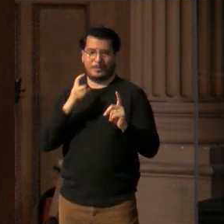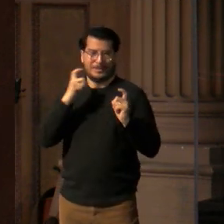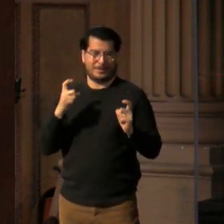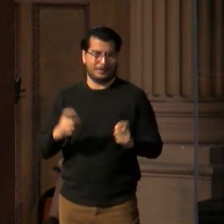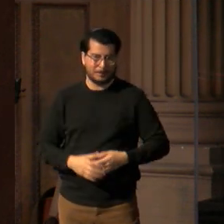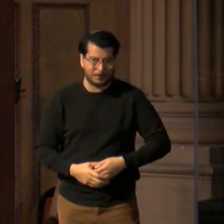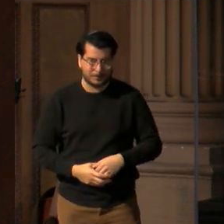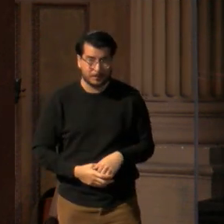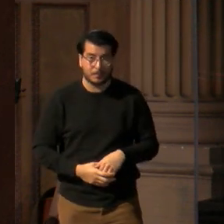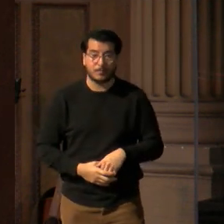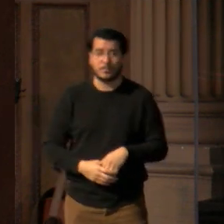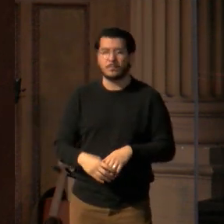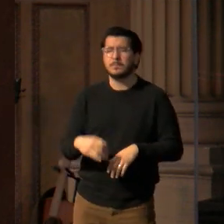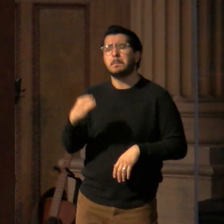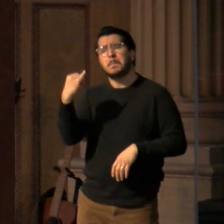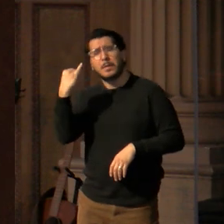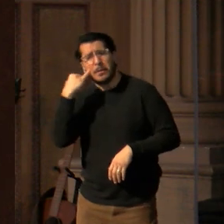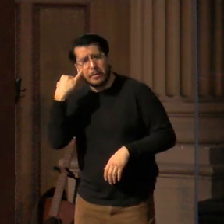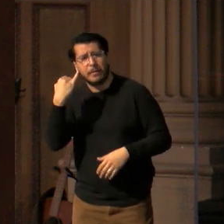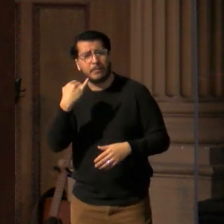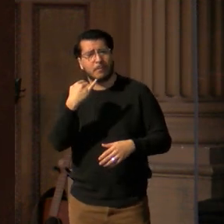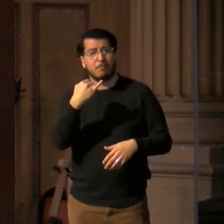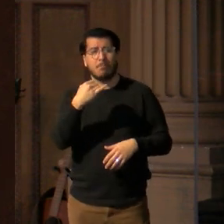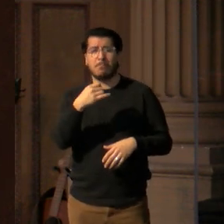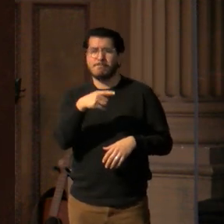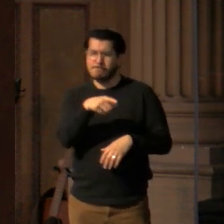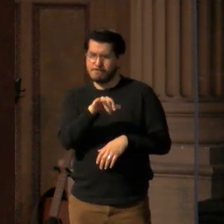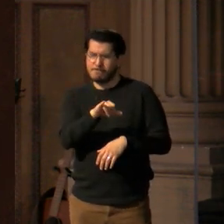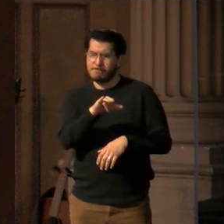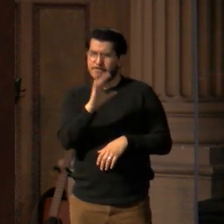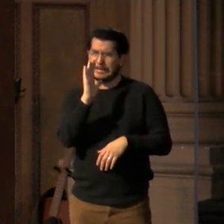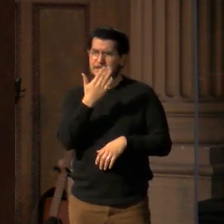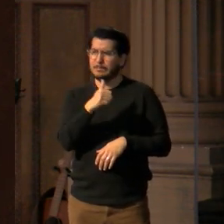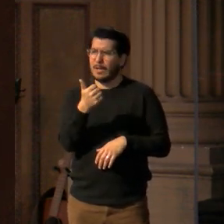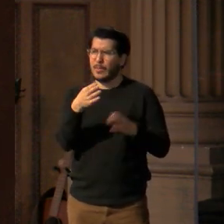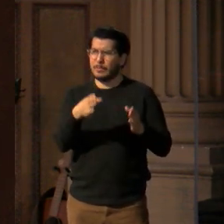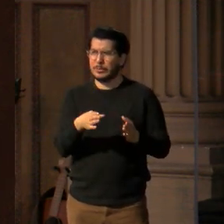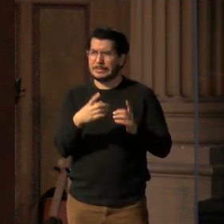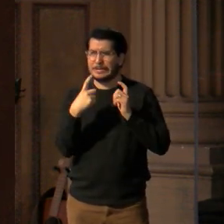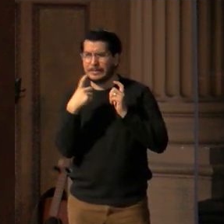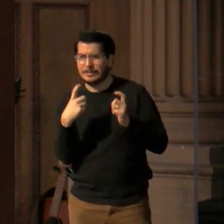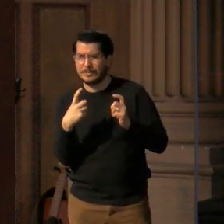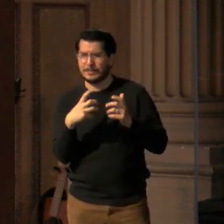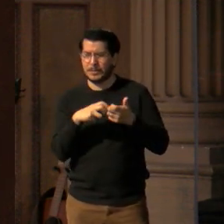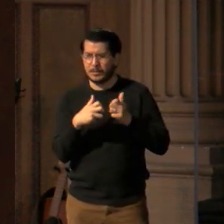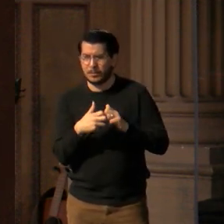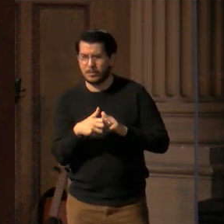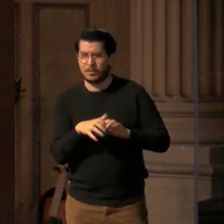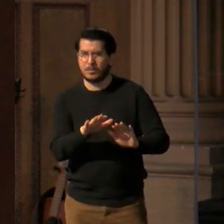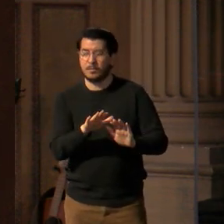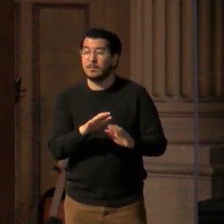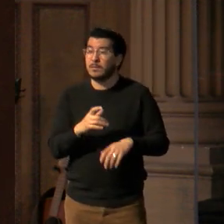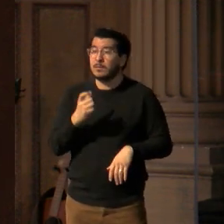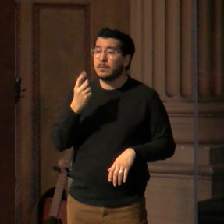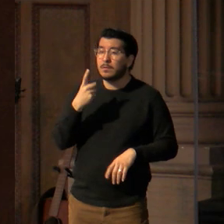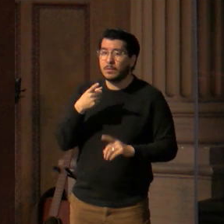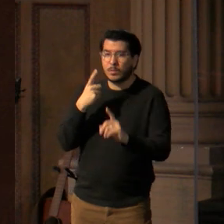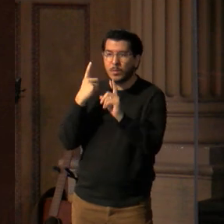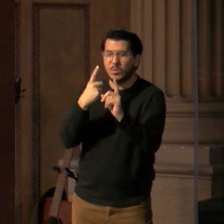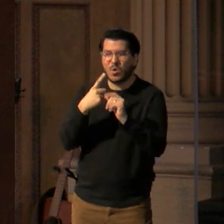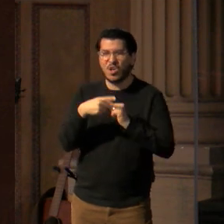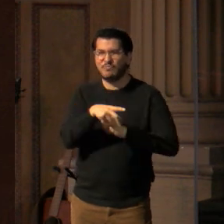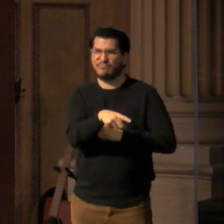And then if we do see something in others, the goal should always be not to condemn,